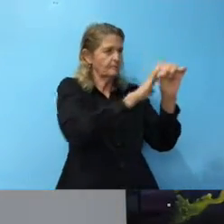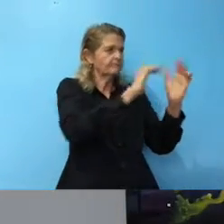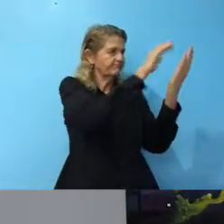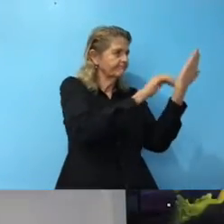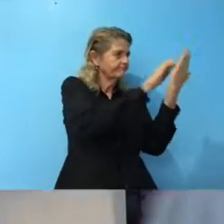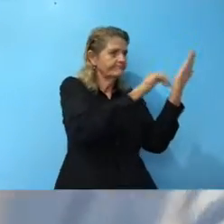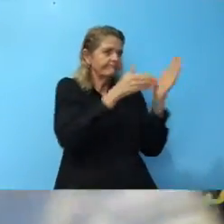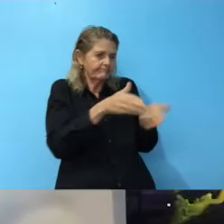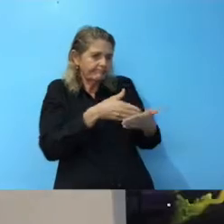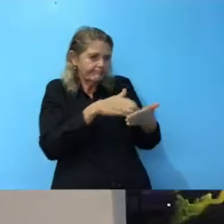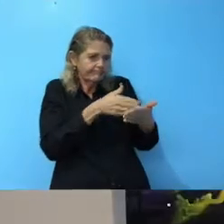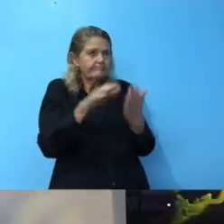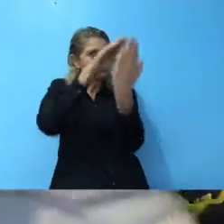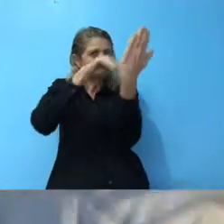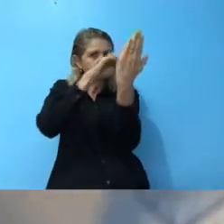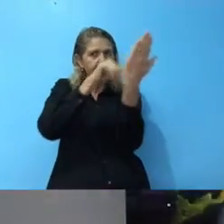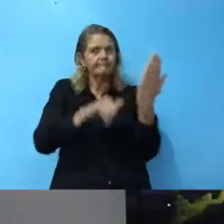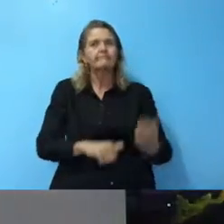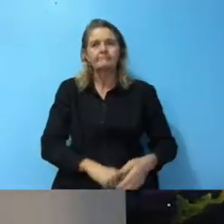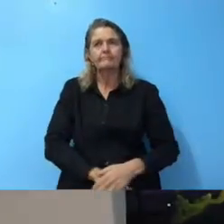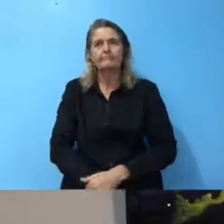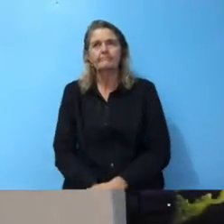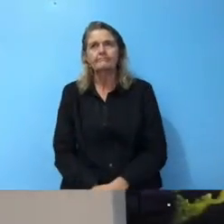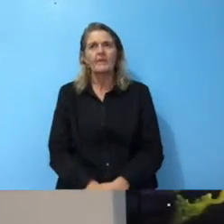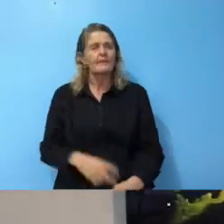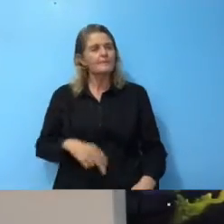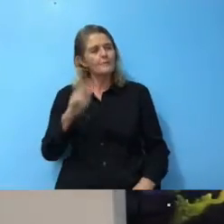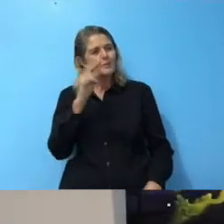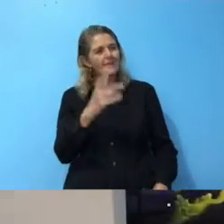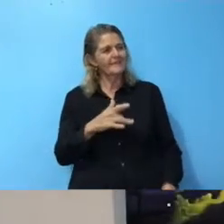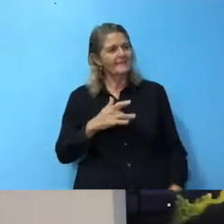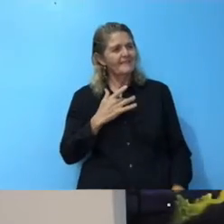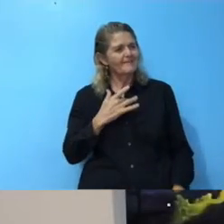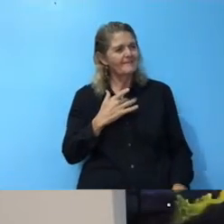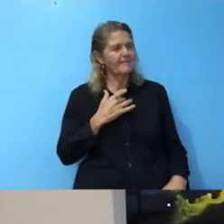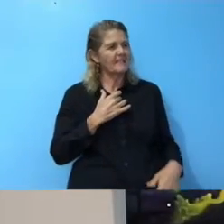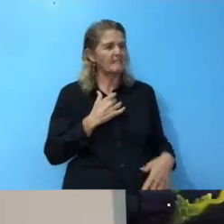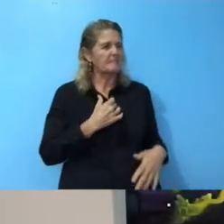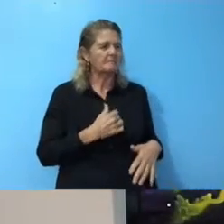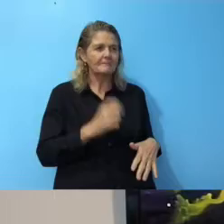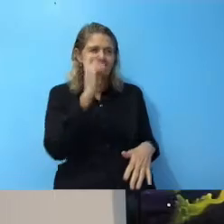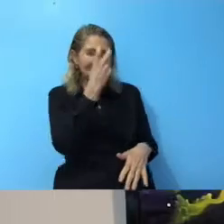Okay, let me check out my moody. Oh yeah, it's looking pretty moody. Might give one tiny, see if we get,